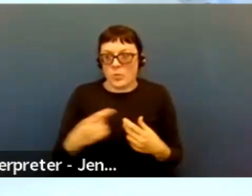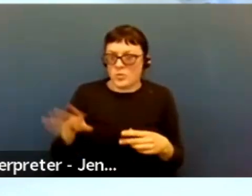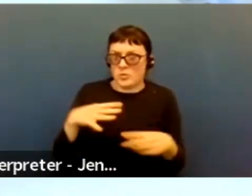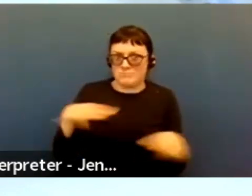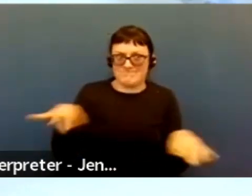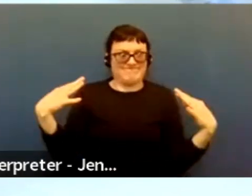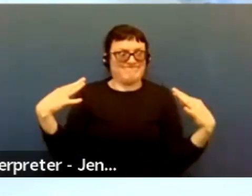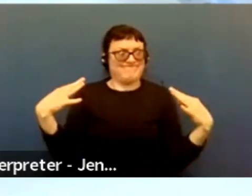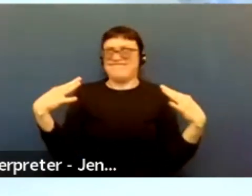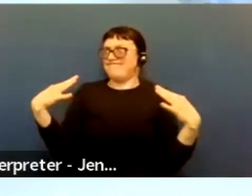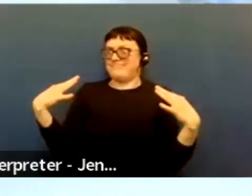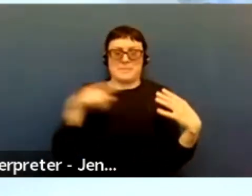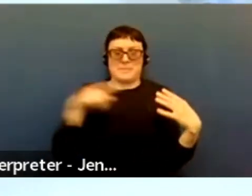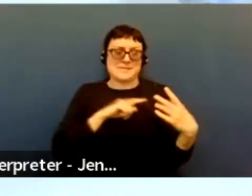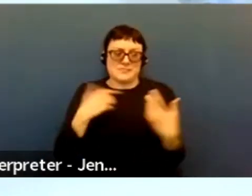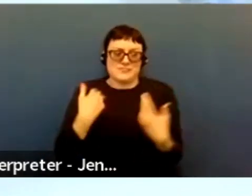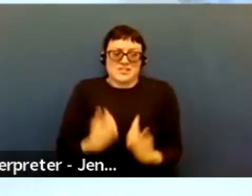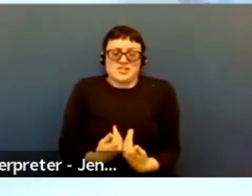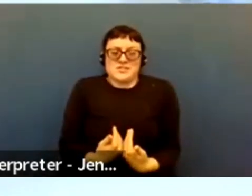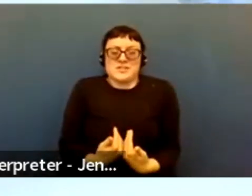And everyone is watching you.